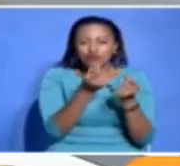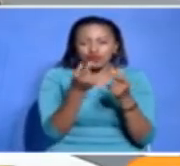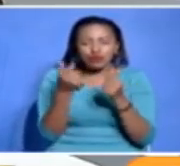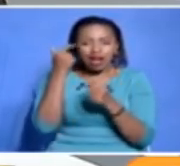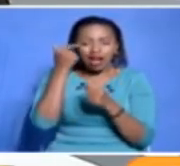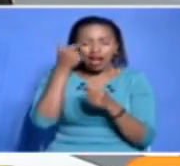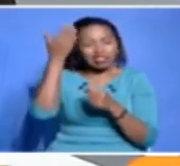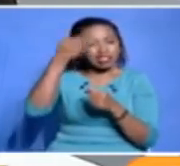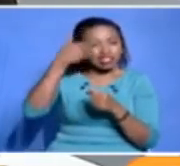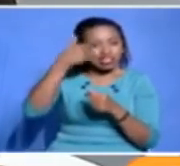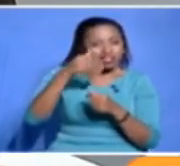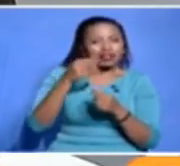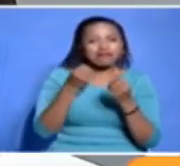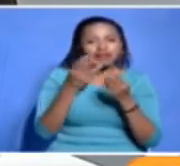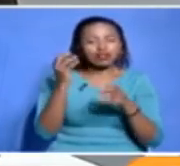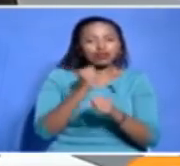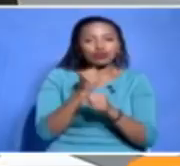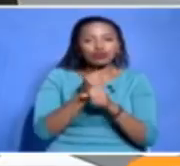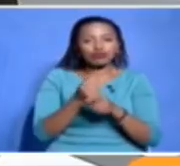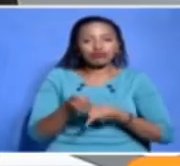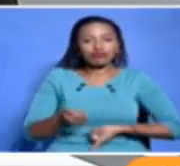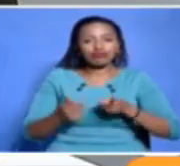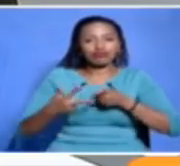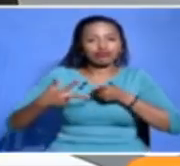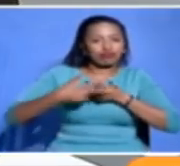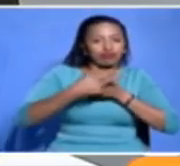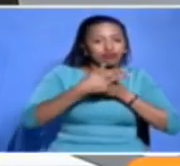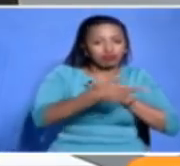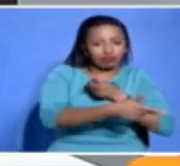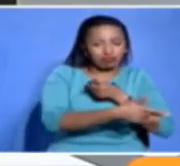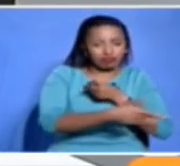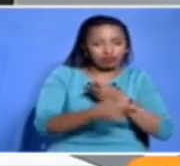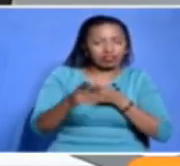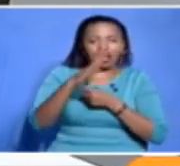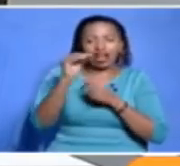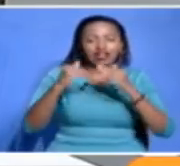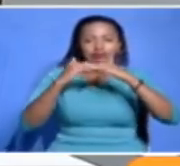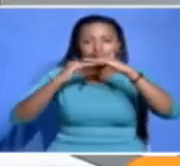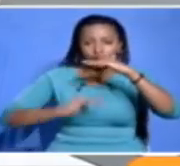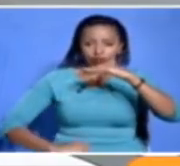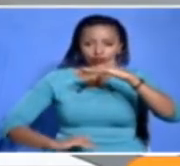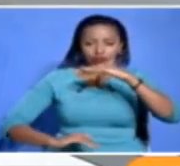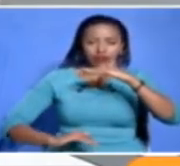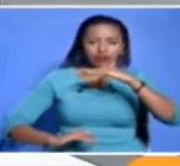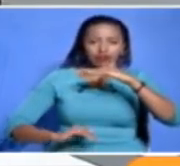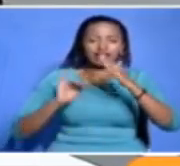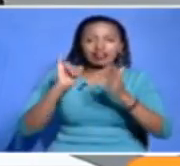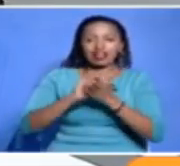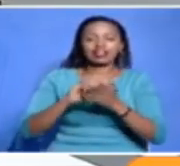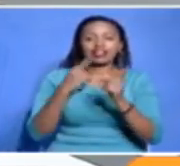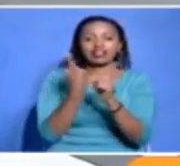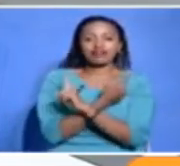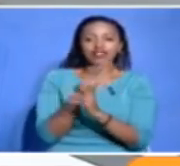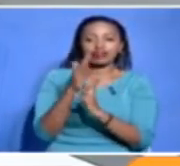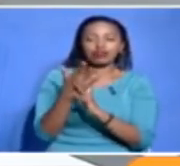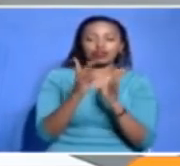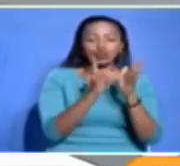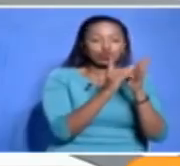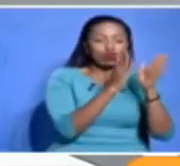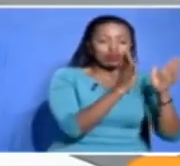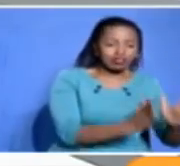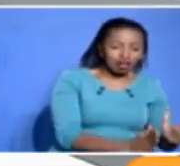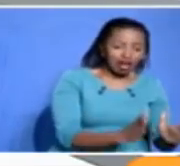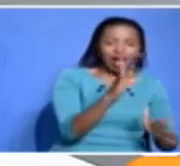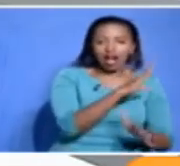of them do circumcision in level 3 hospitals and below. So this is the difference between a doctor and a